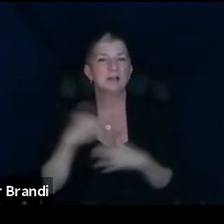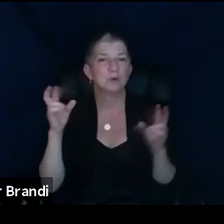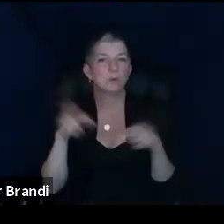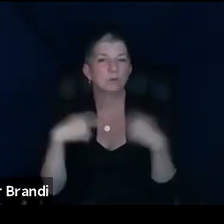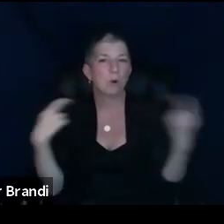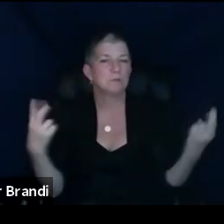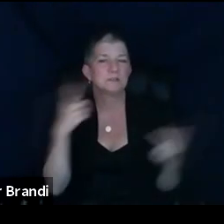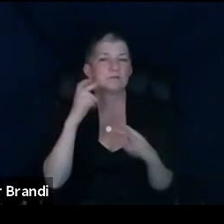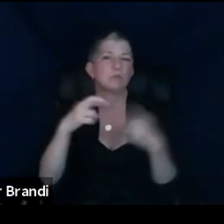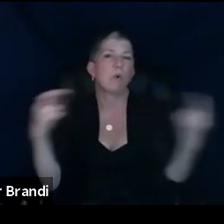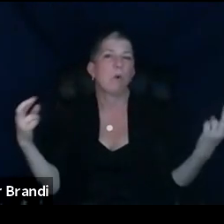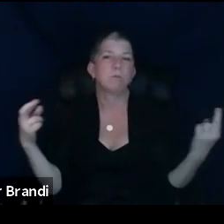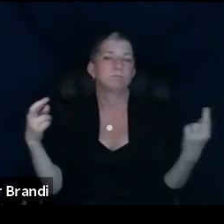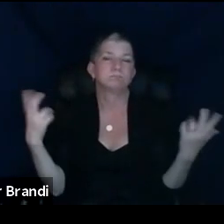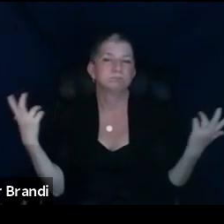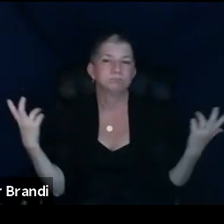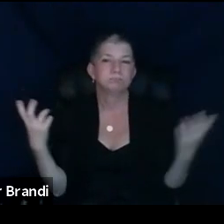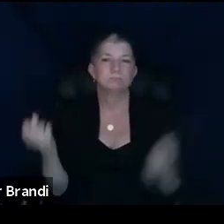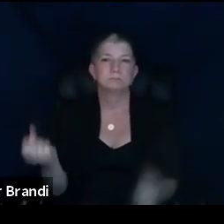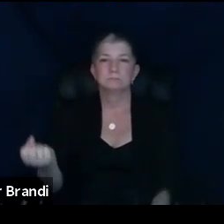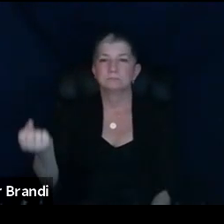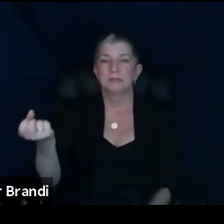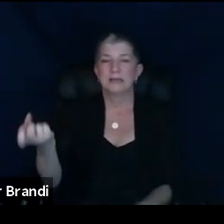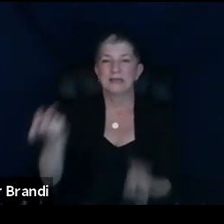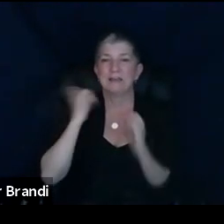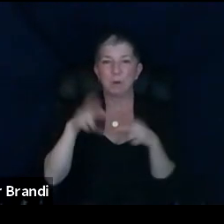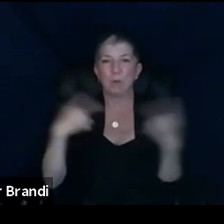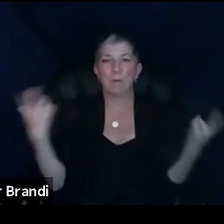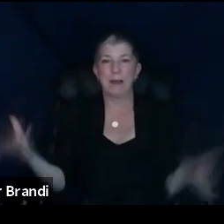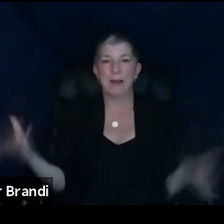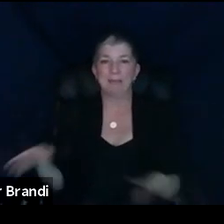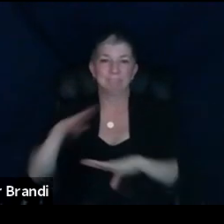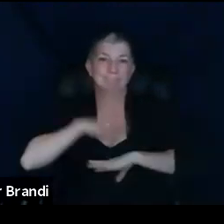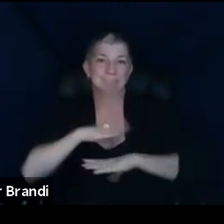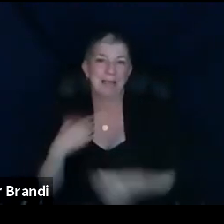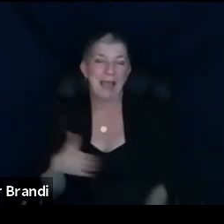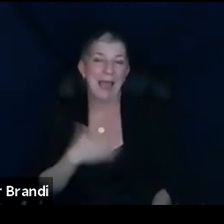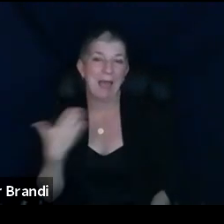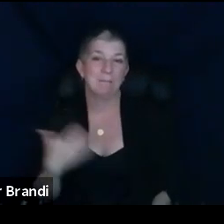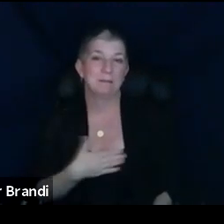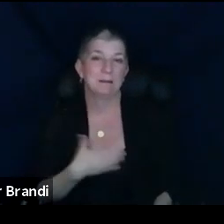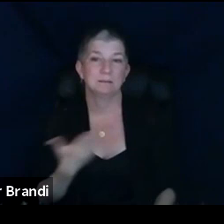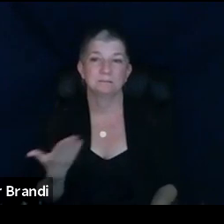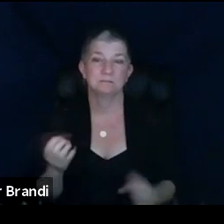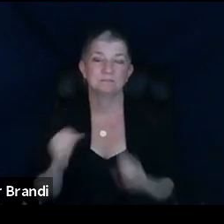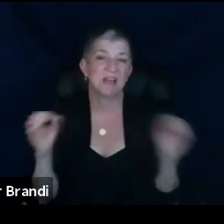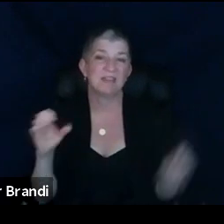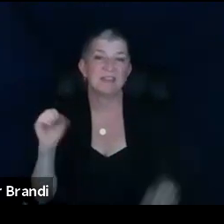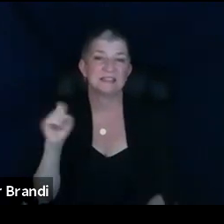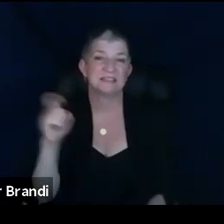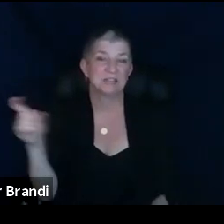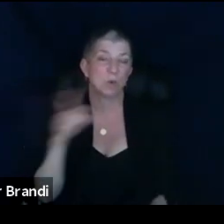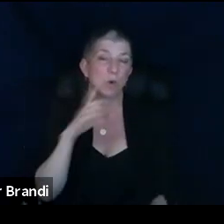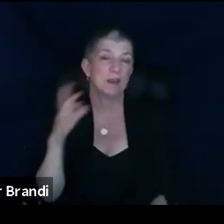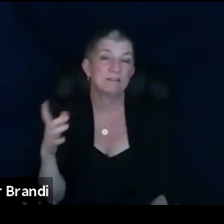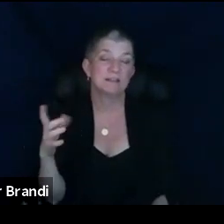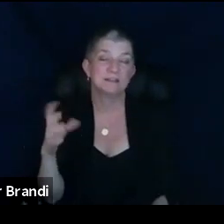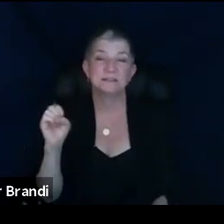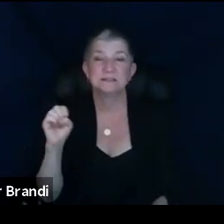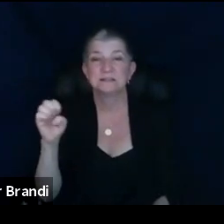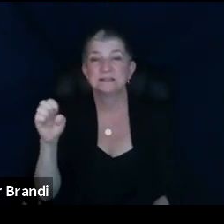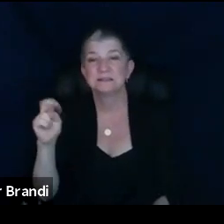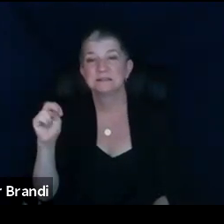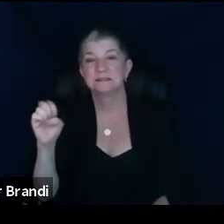rope. You can throw rope at me and I'm a happy, happy camper. And there does not have to be anything sexual or sensual involved at